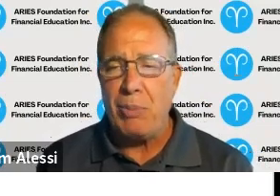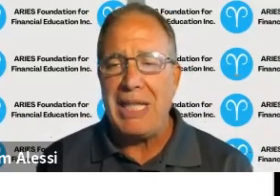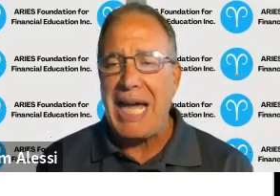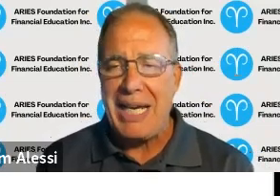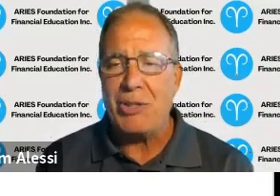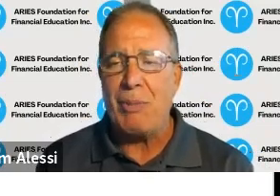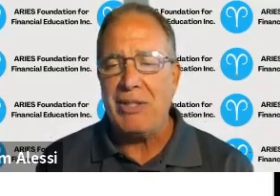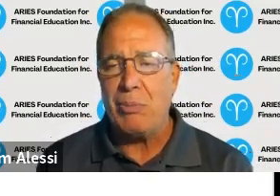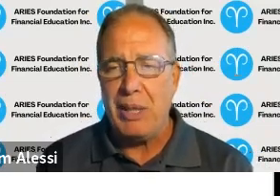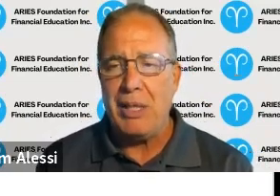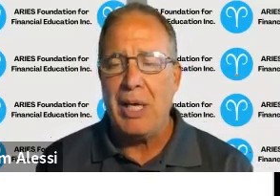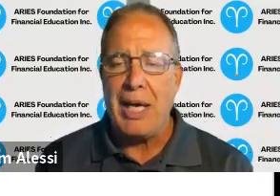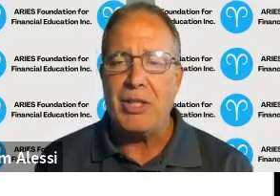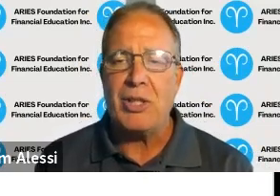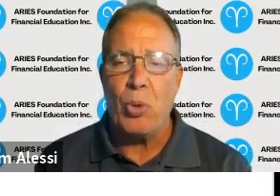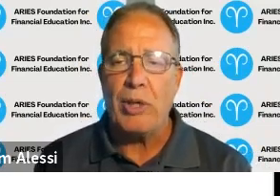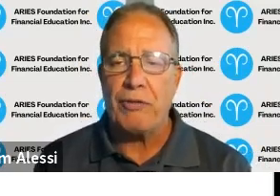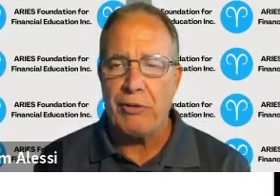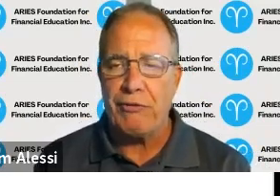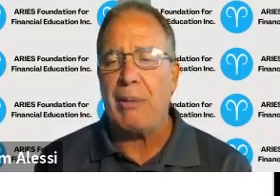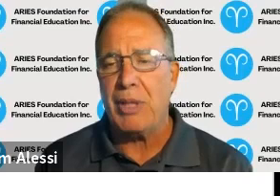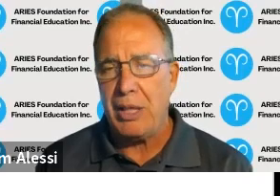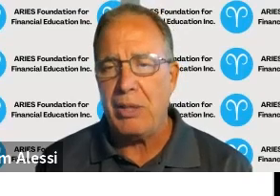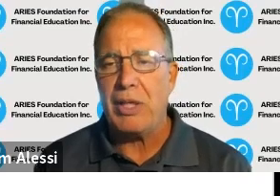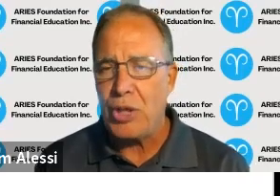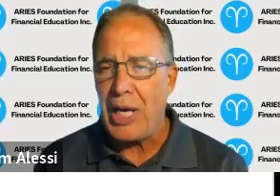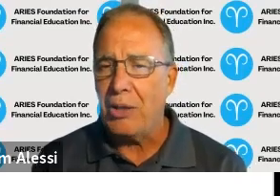meant to be that. It's meant to be a support